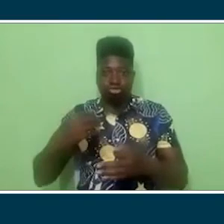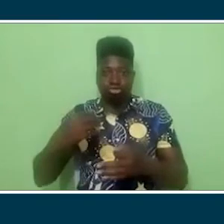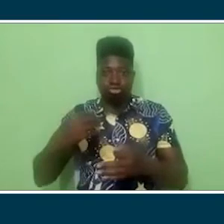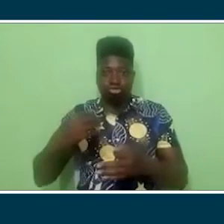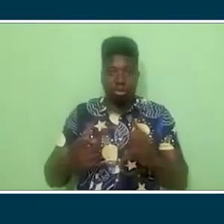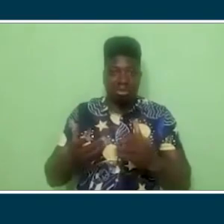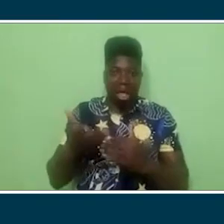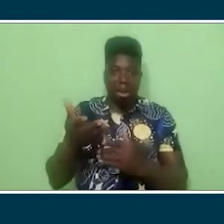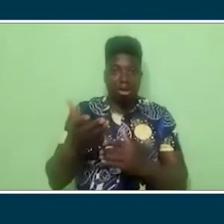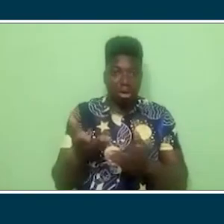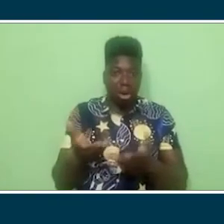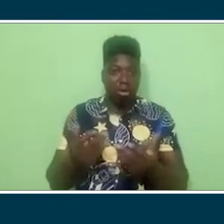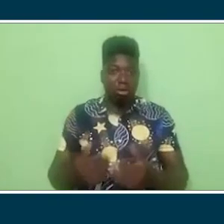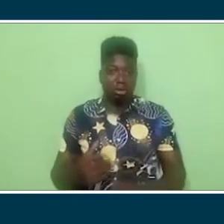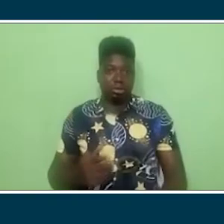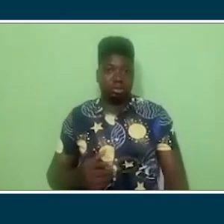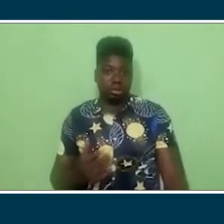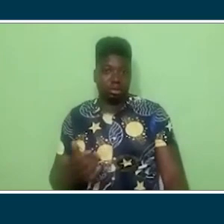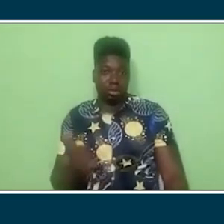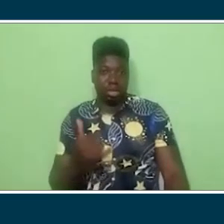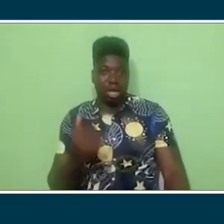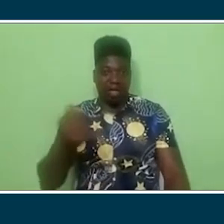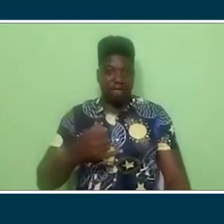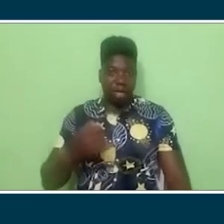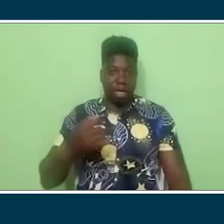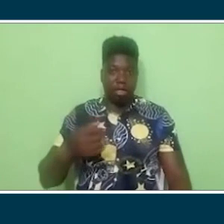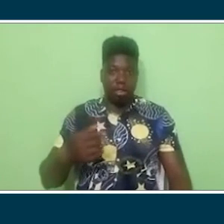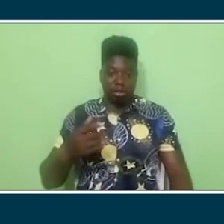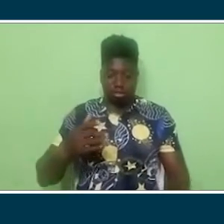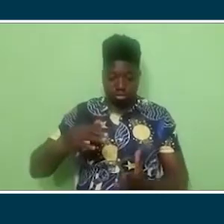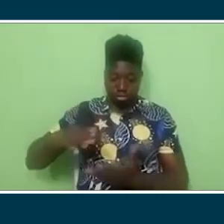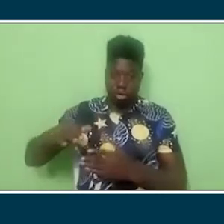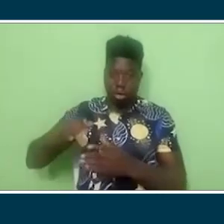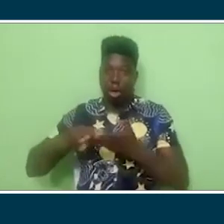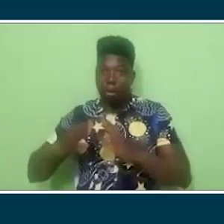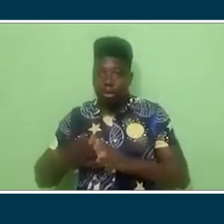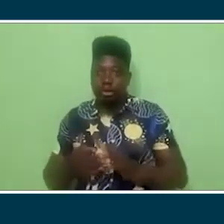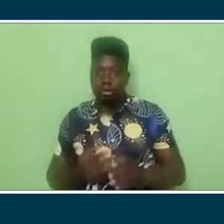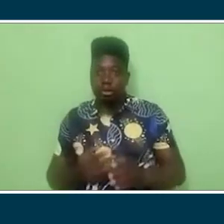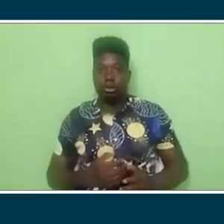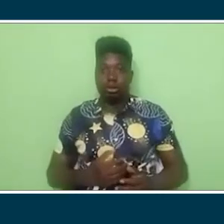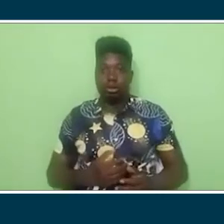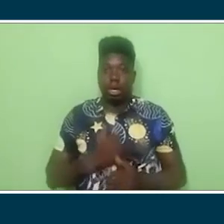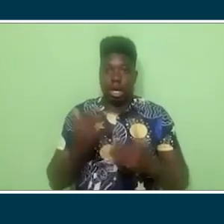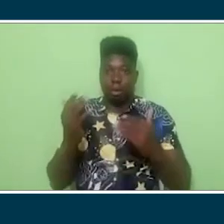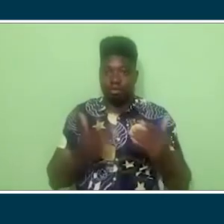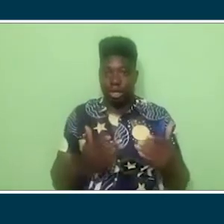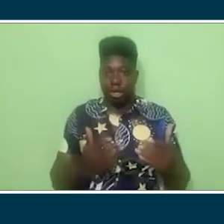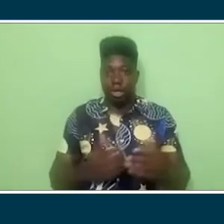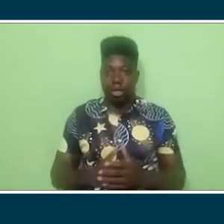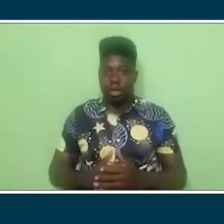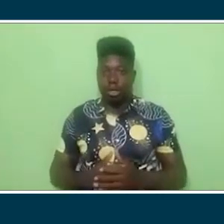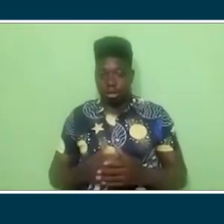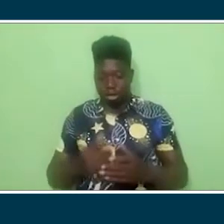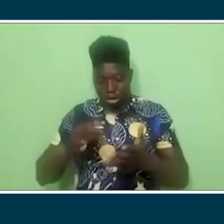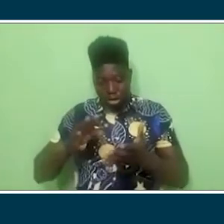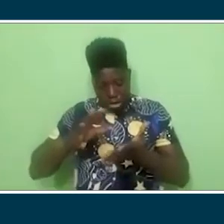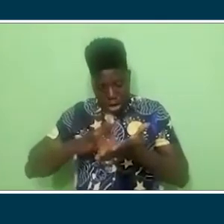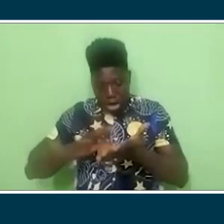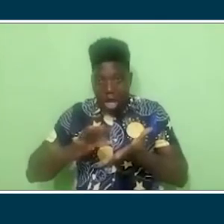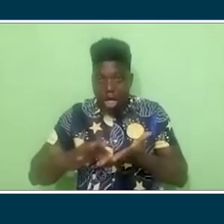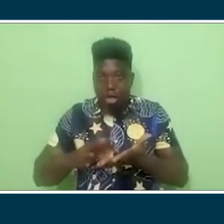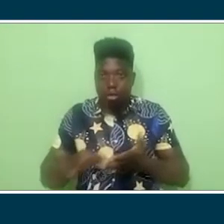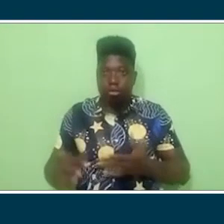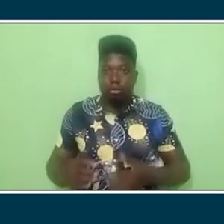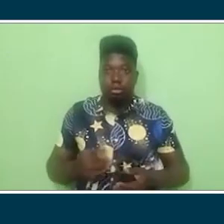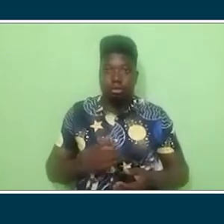crime. They are invited to remain in community and bring accountability and repair to the harm that